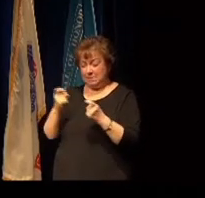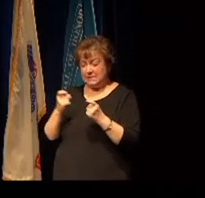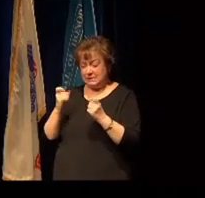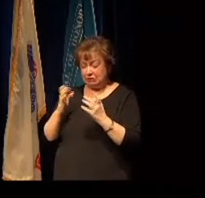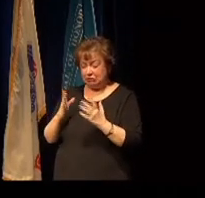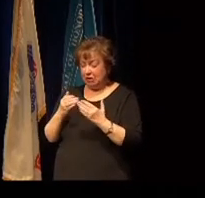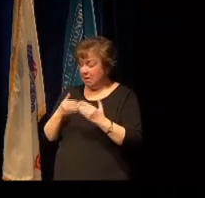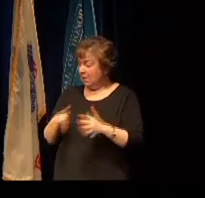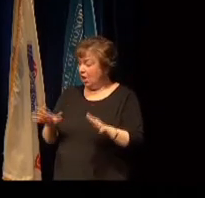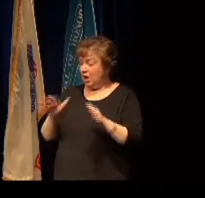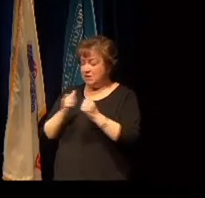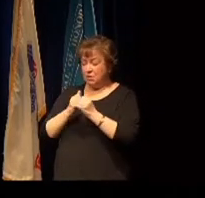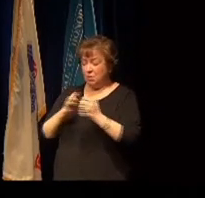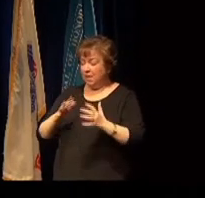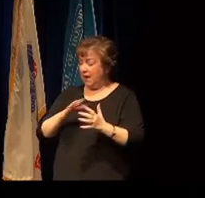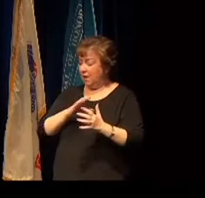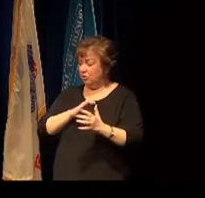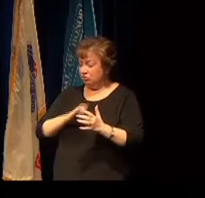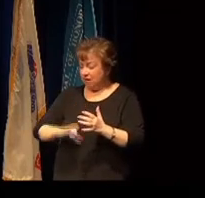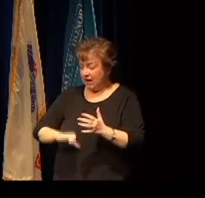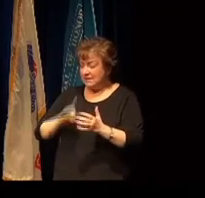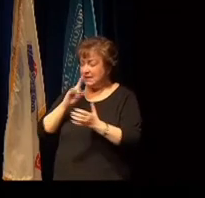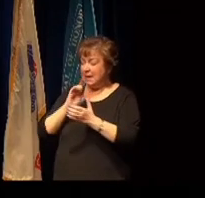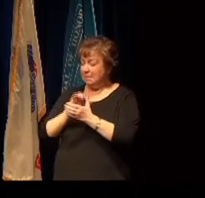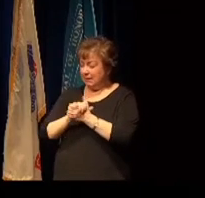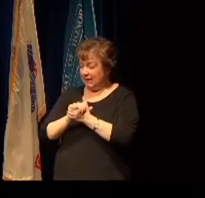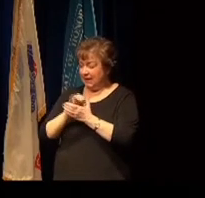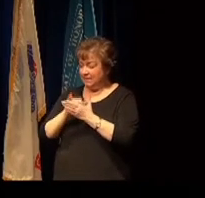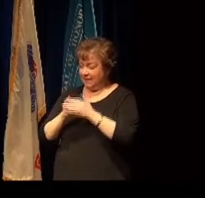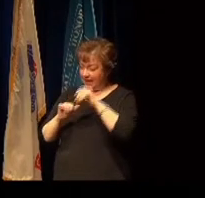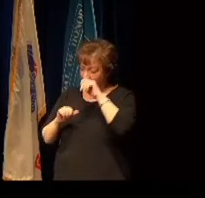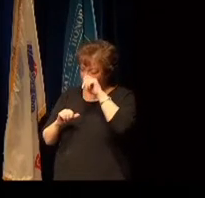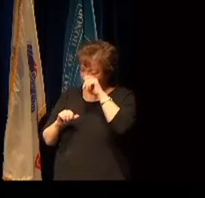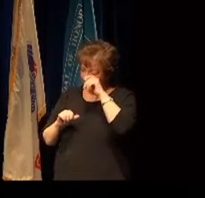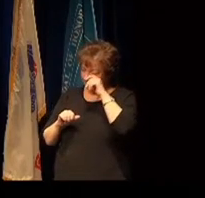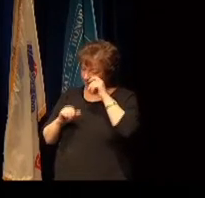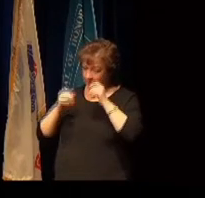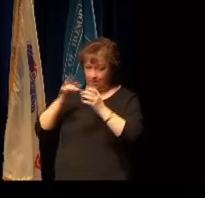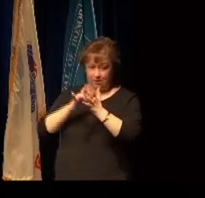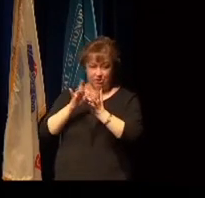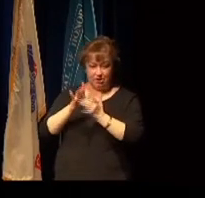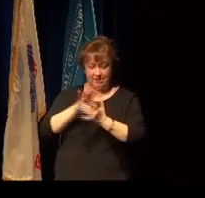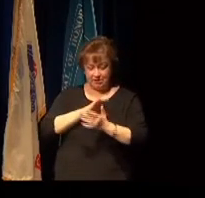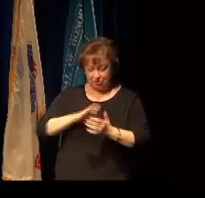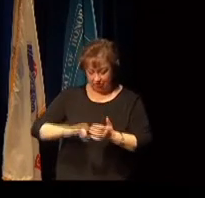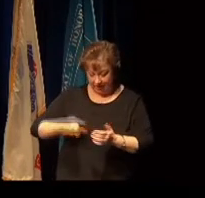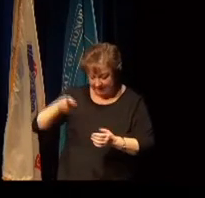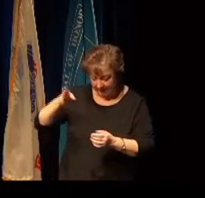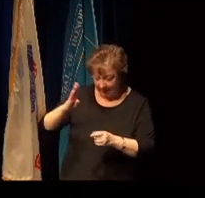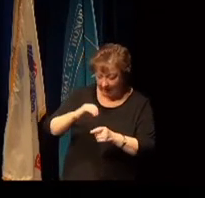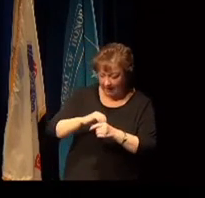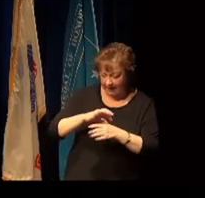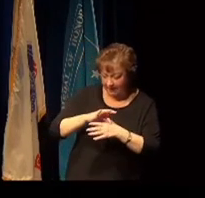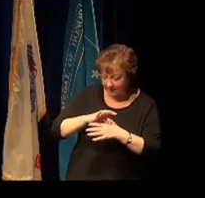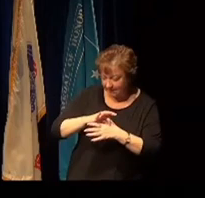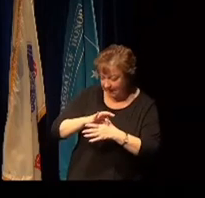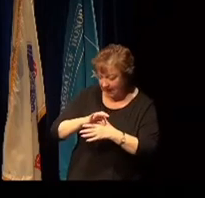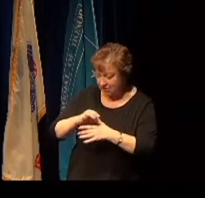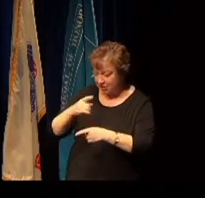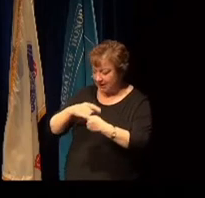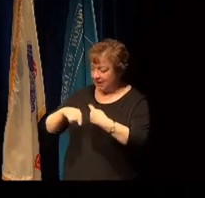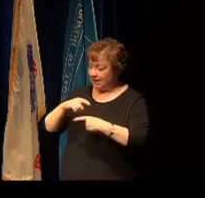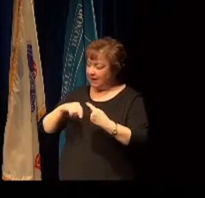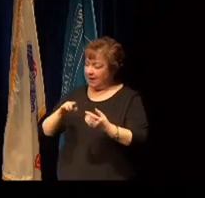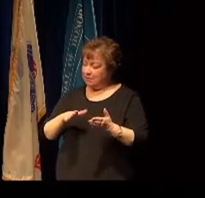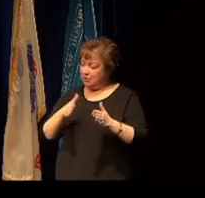myself. I believe that Jesus Christ was God in flesh and that he came to die for me and all of us on the cross